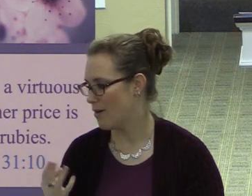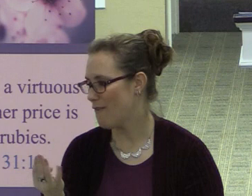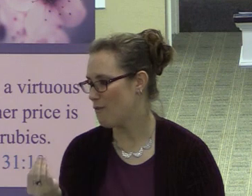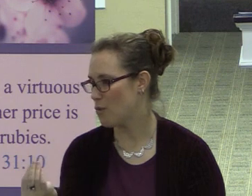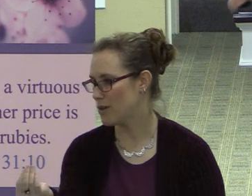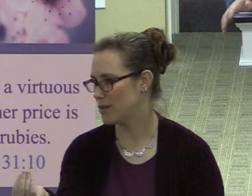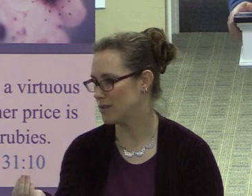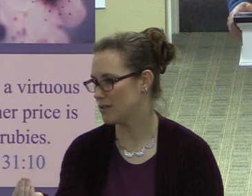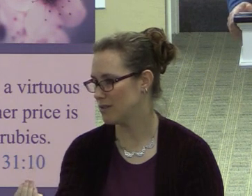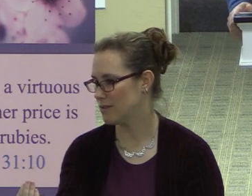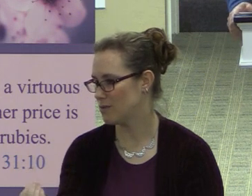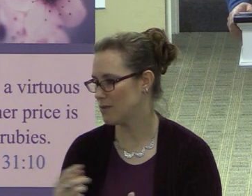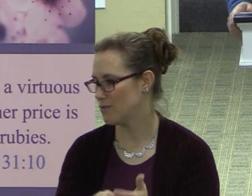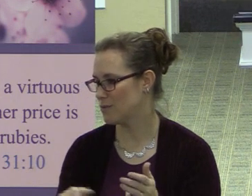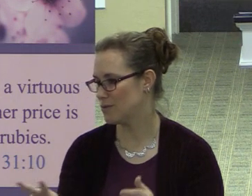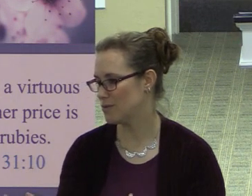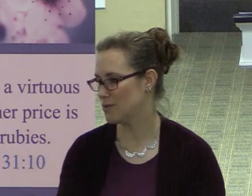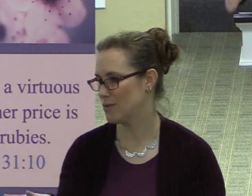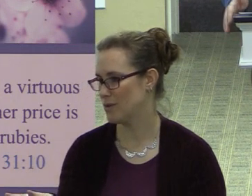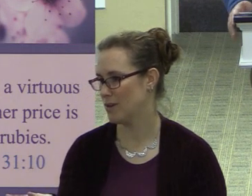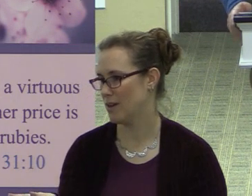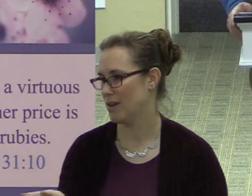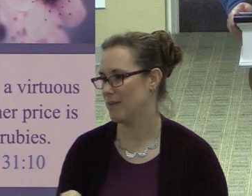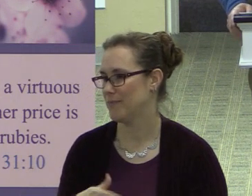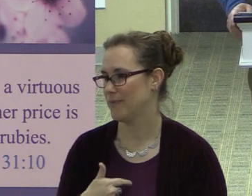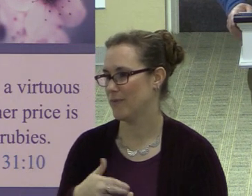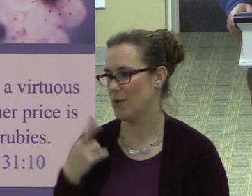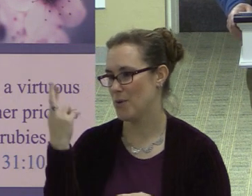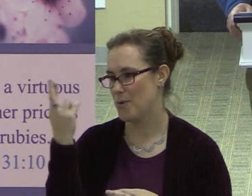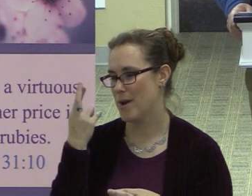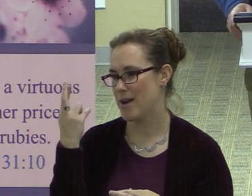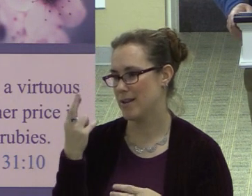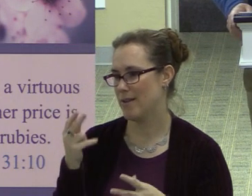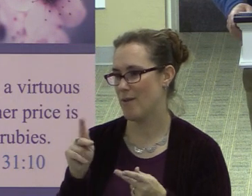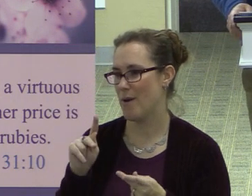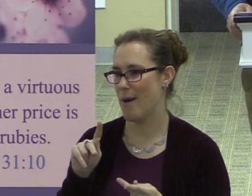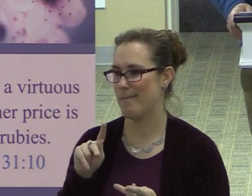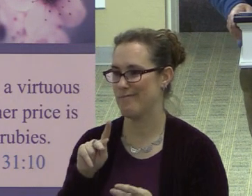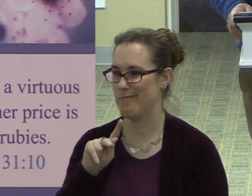them for a reason, for a purpose.